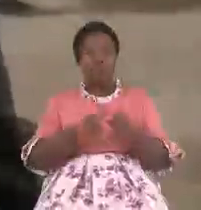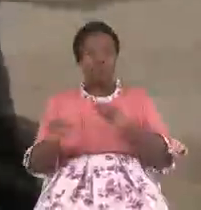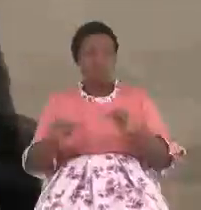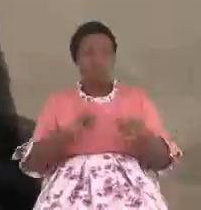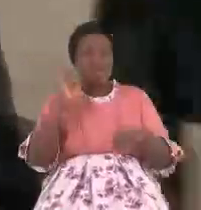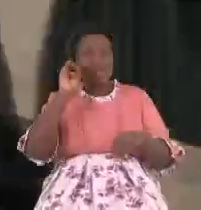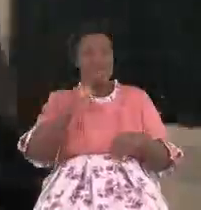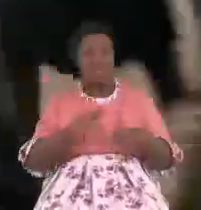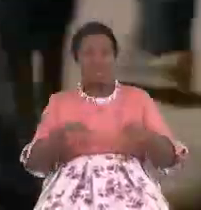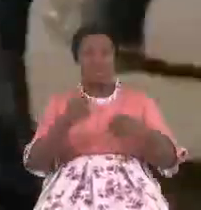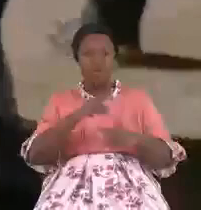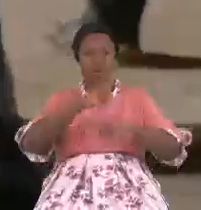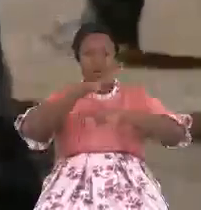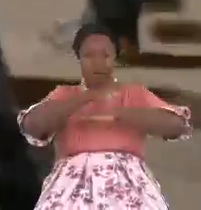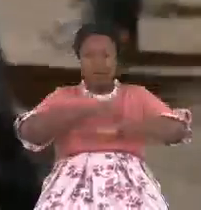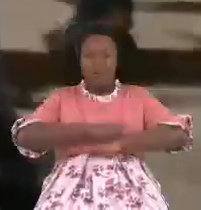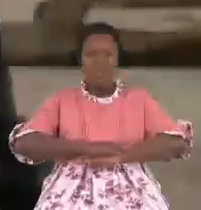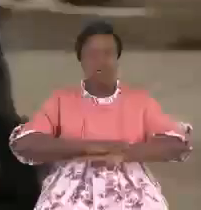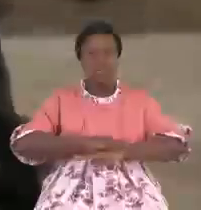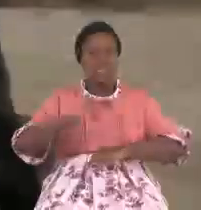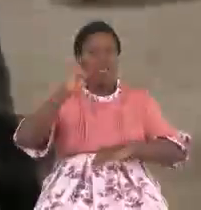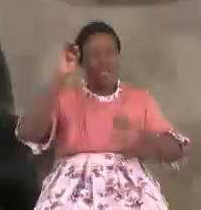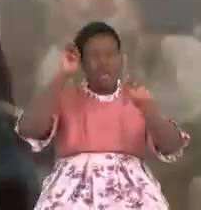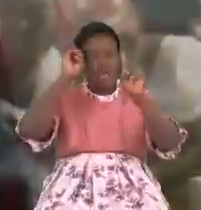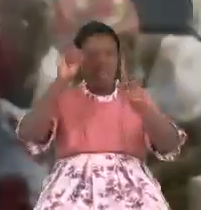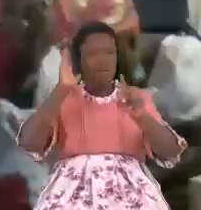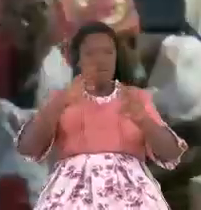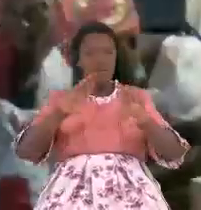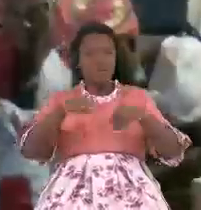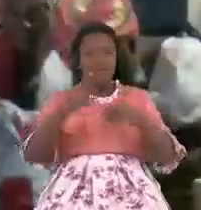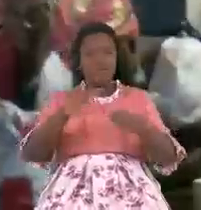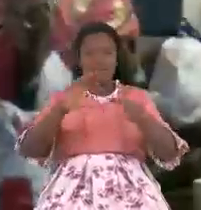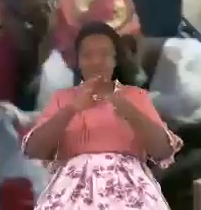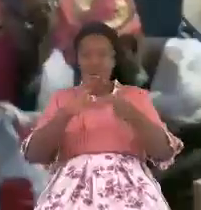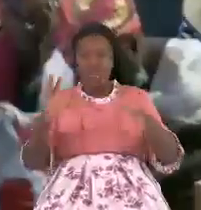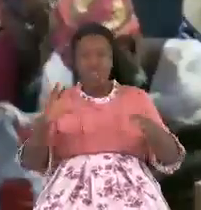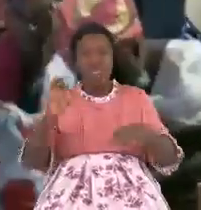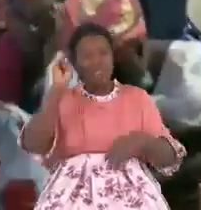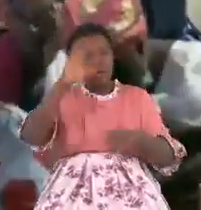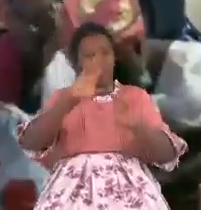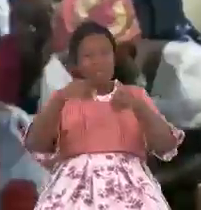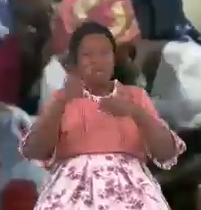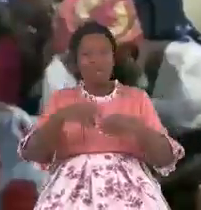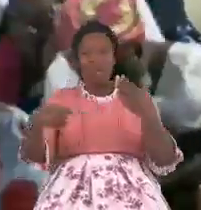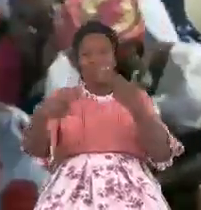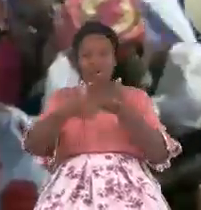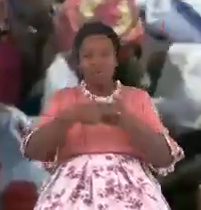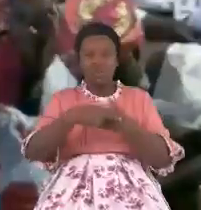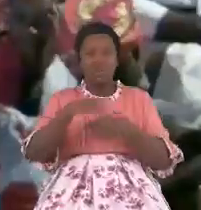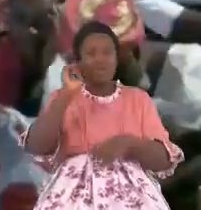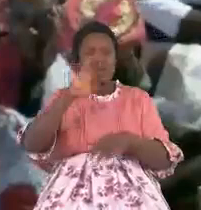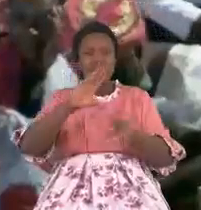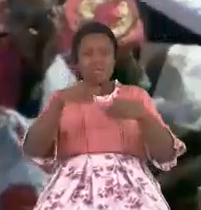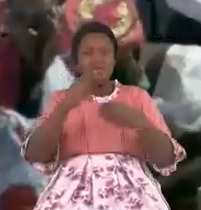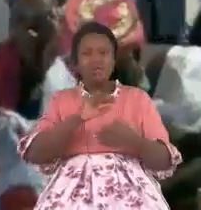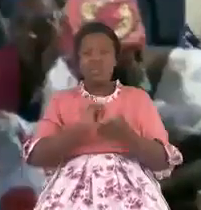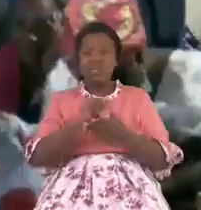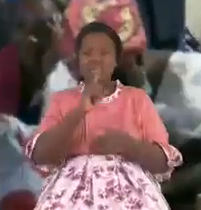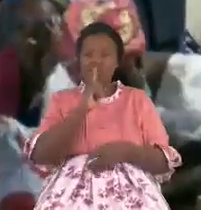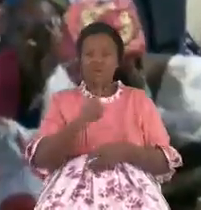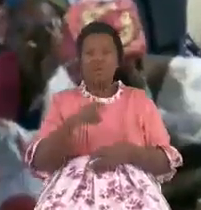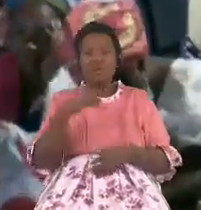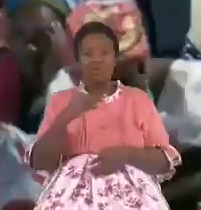rest it will give you relief he'll give you restoration it will give you reassurance of